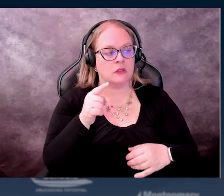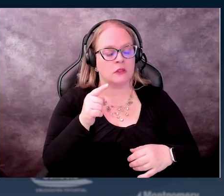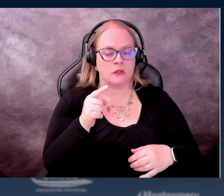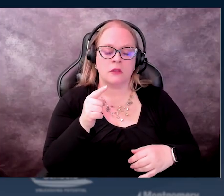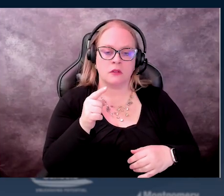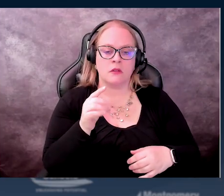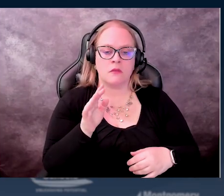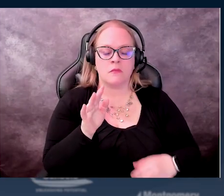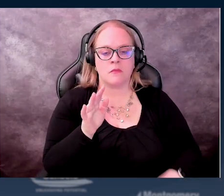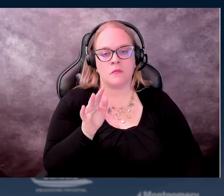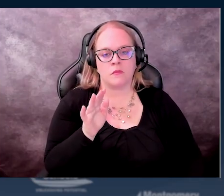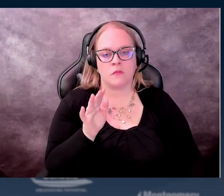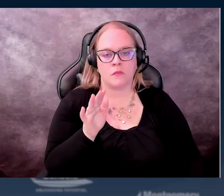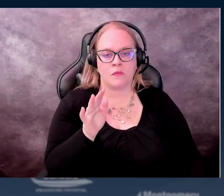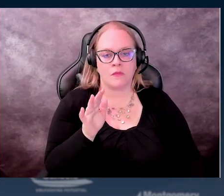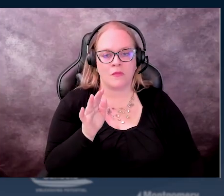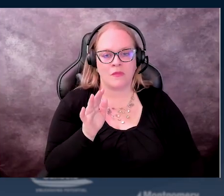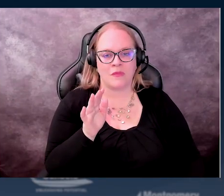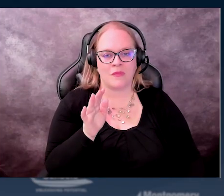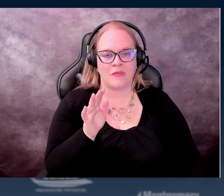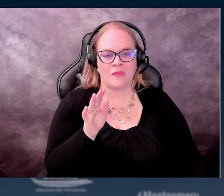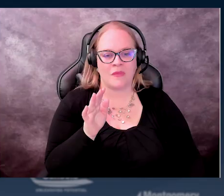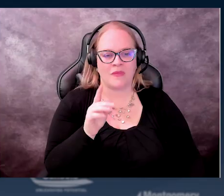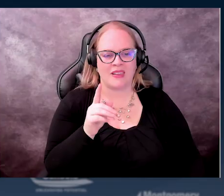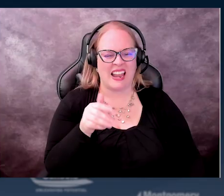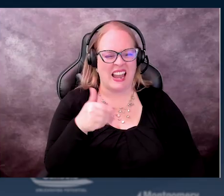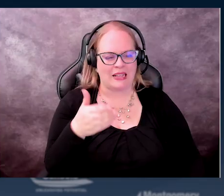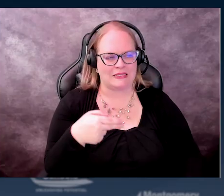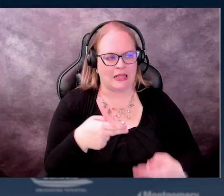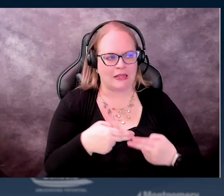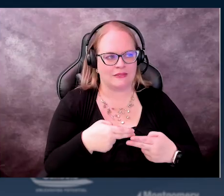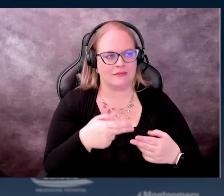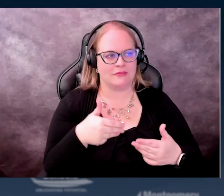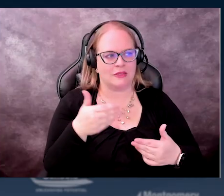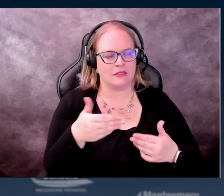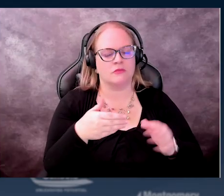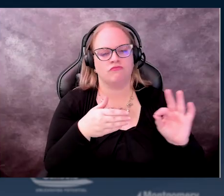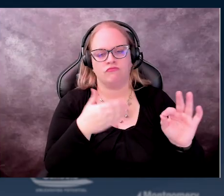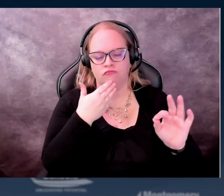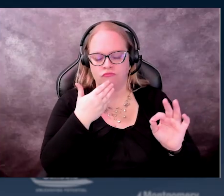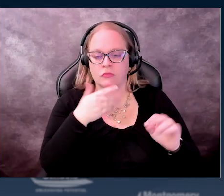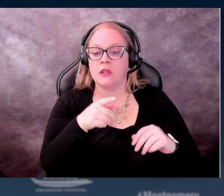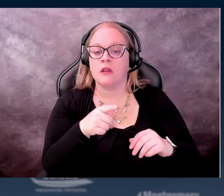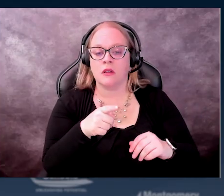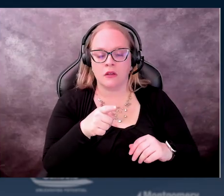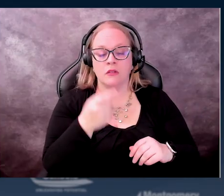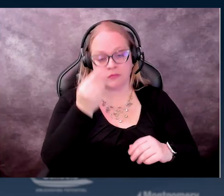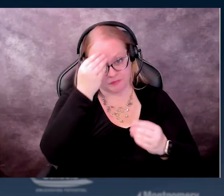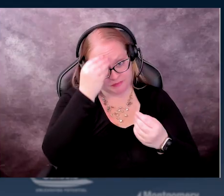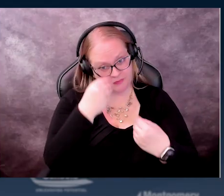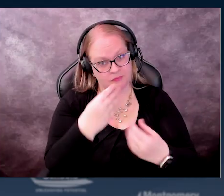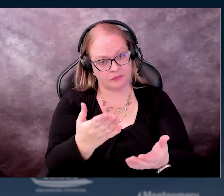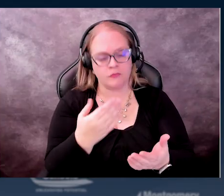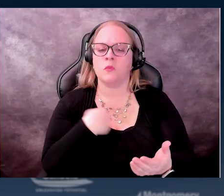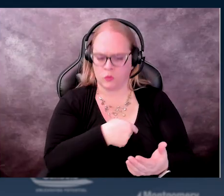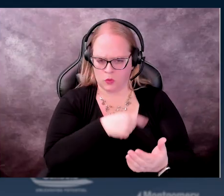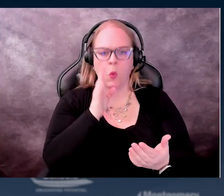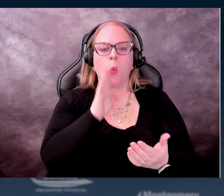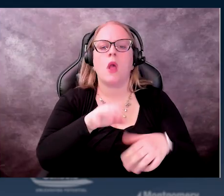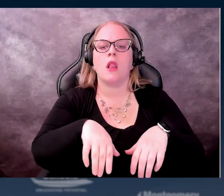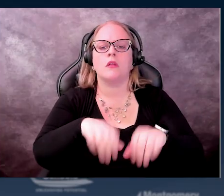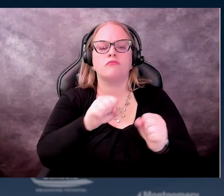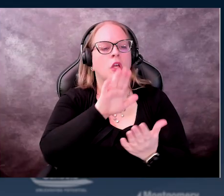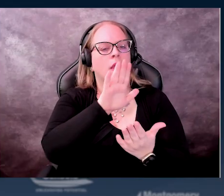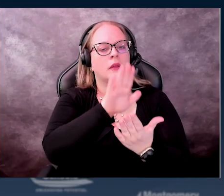actually next one. Thank you. Next slide. We'll be hosting regional in-person meetings starting October 30th